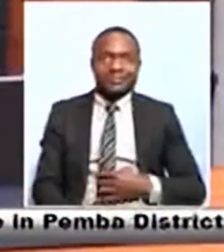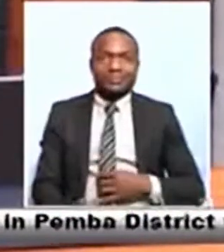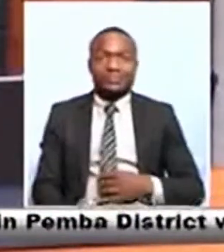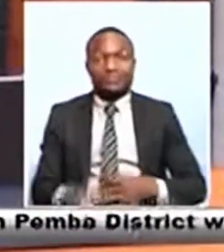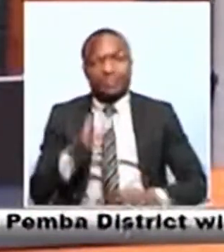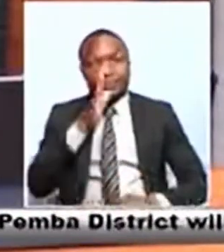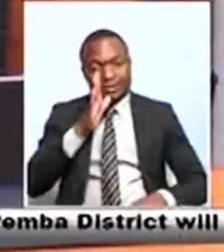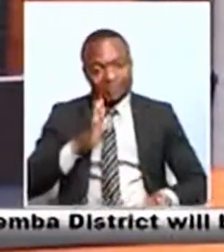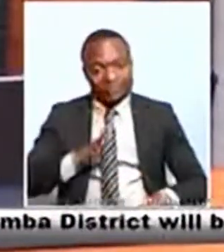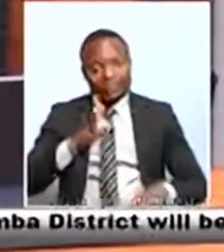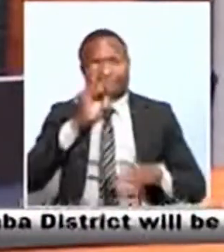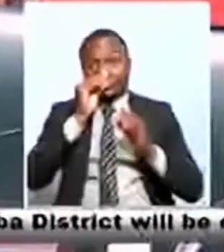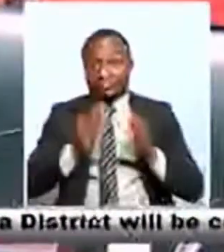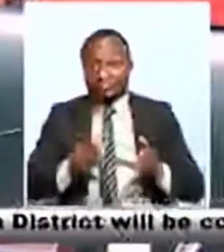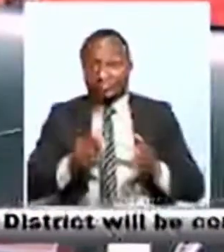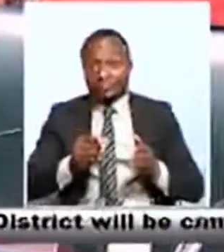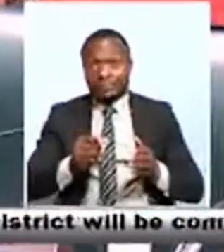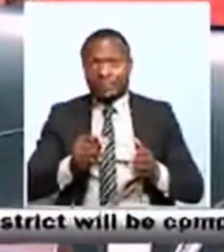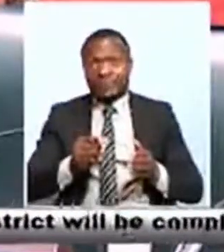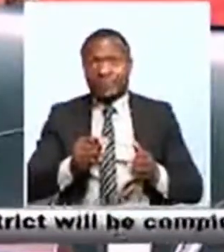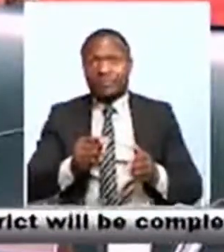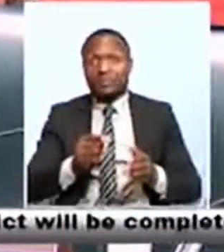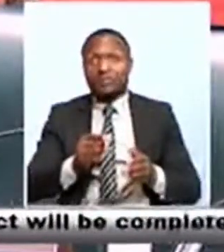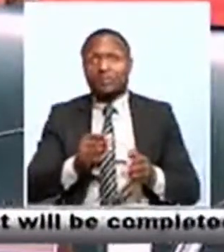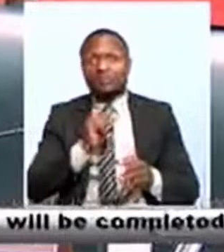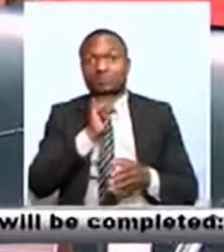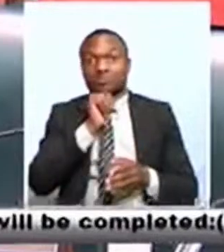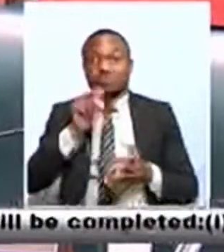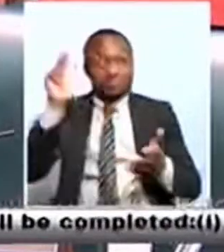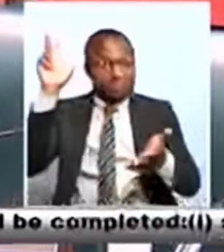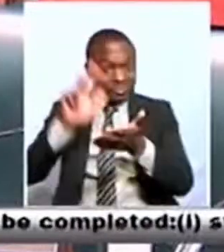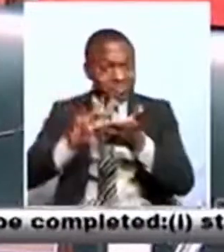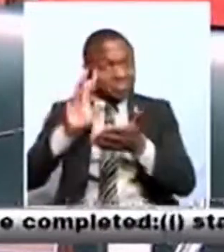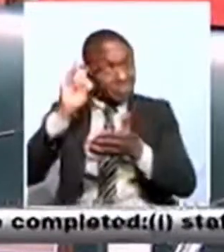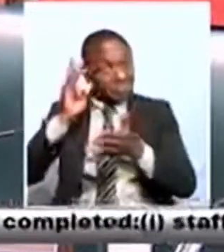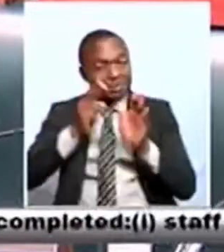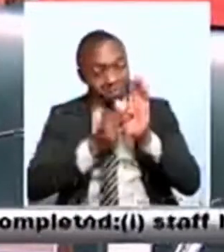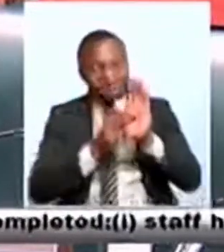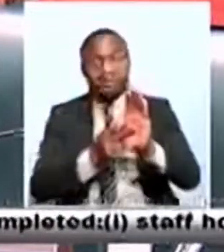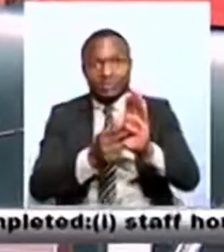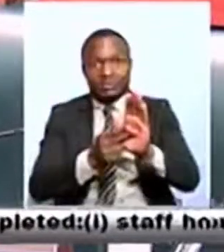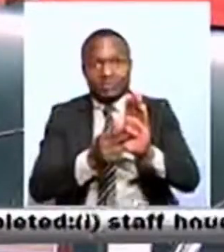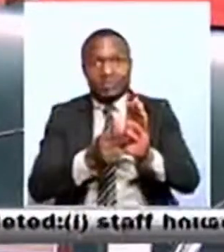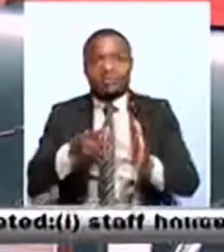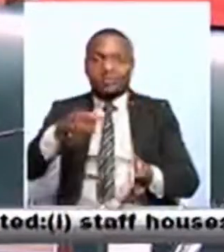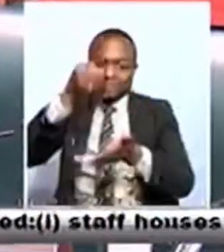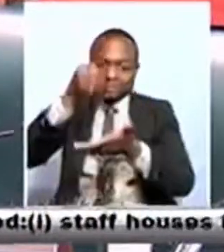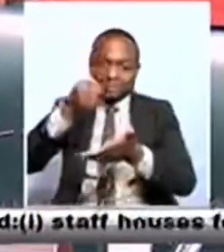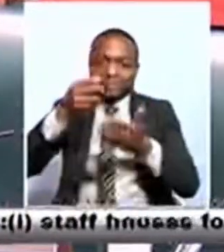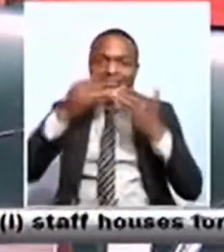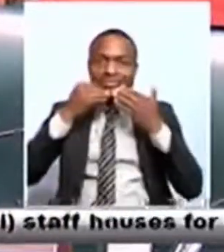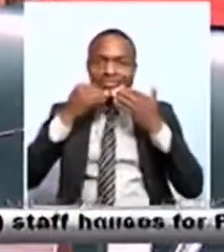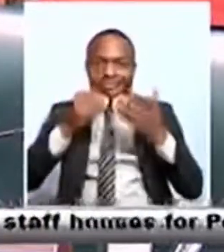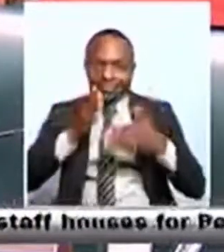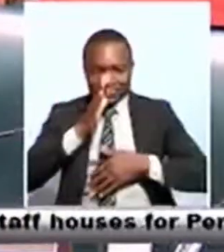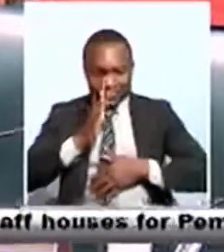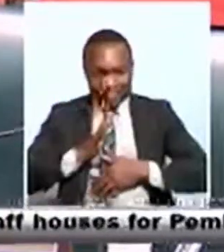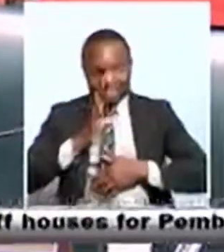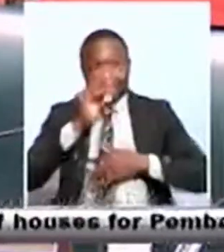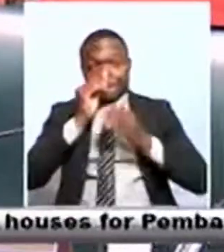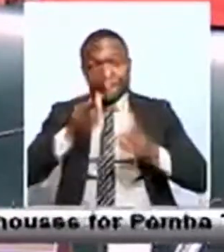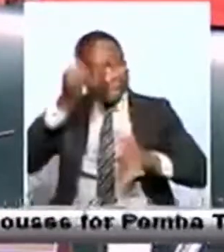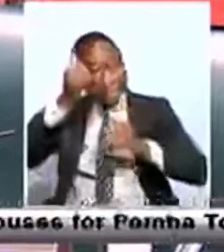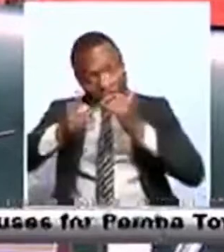Madam Speaker, we are yet to approve the budget and we will be able to indicate in the coming budget. I thank you, Madam Speaker. Okay, the